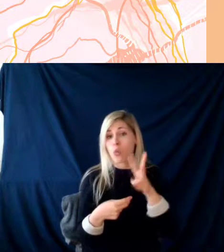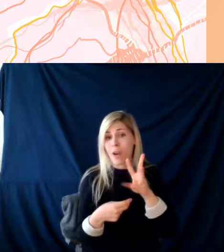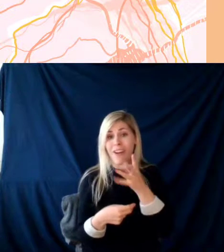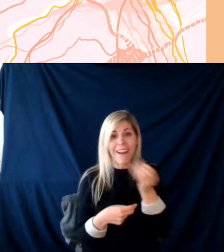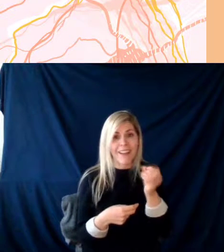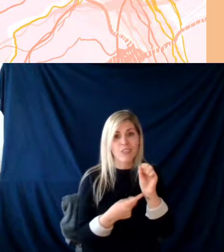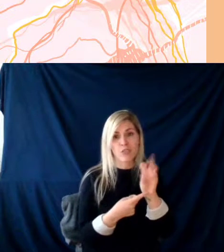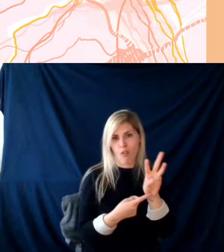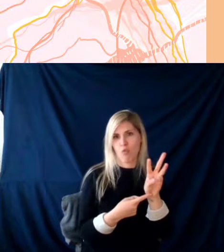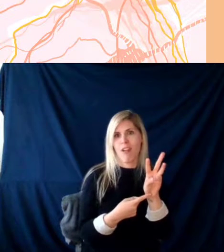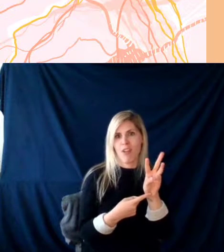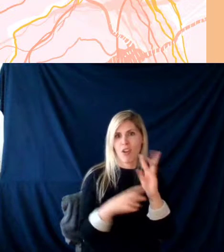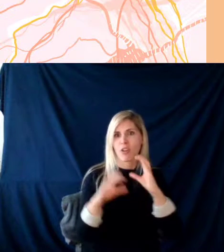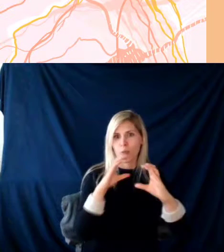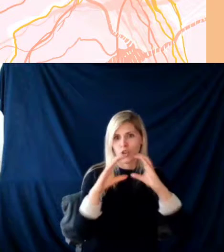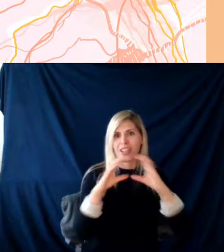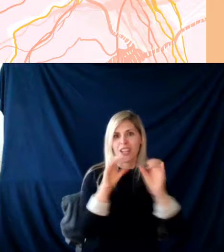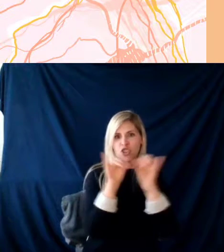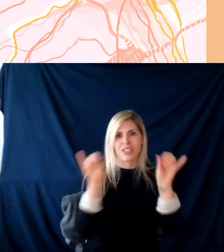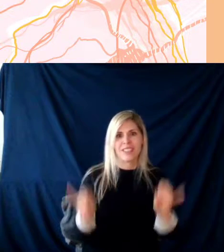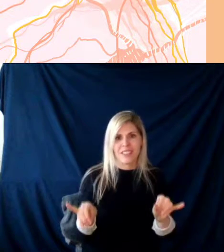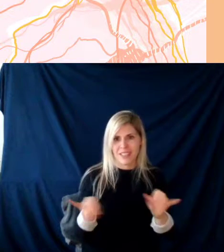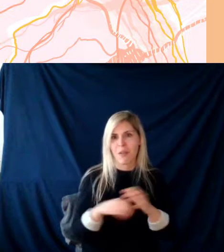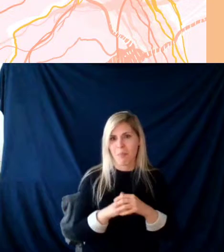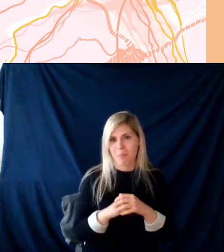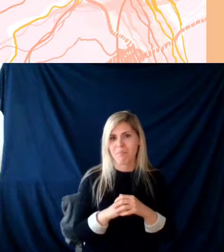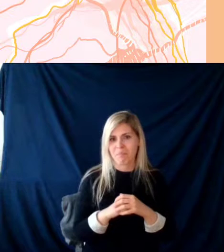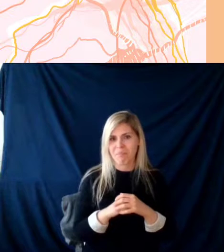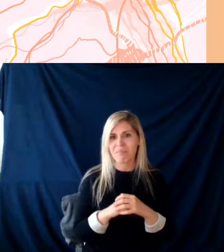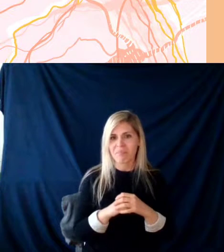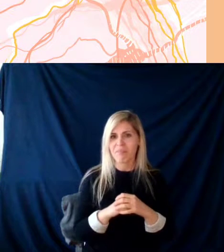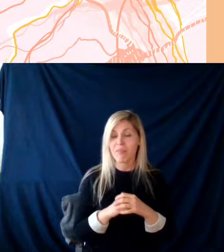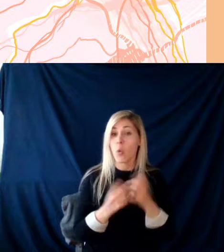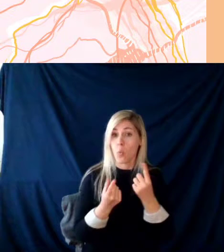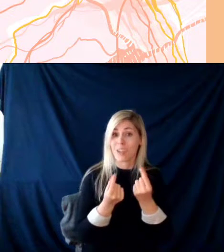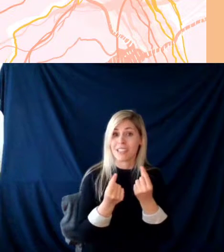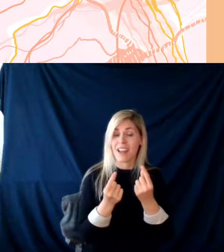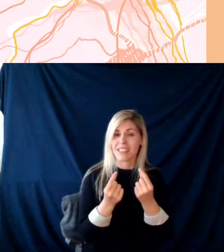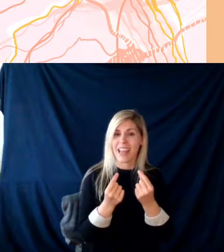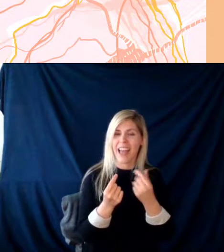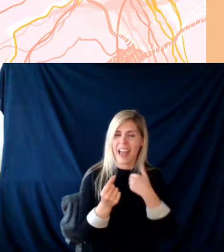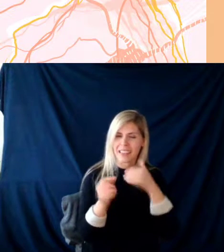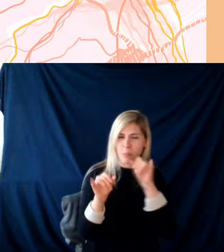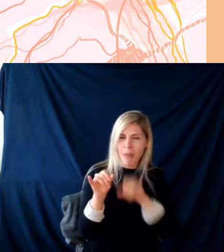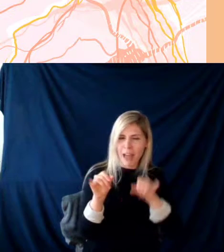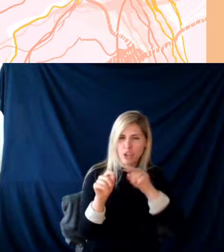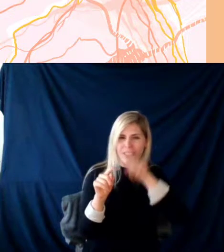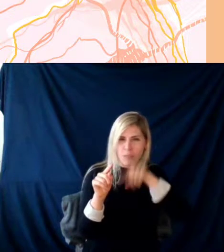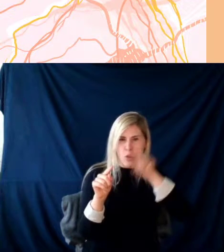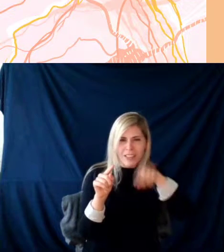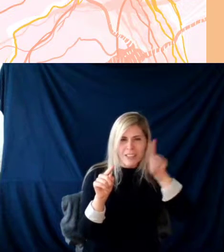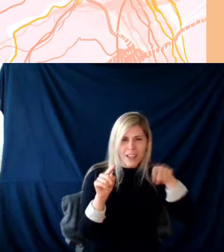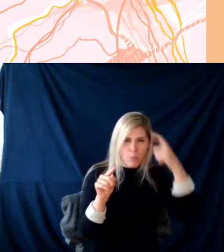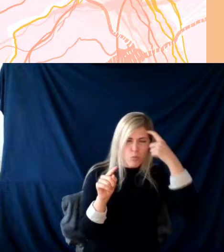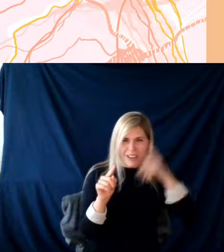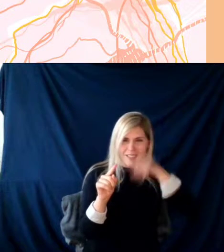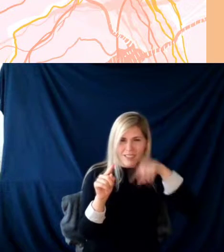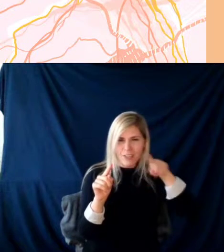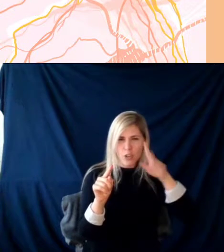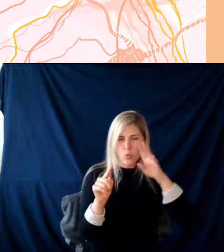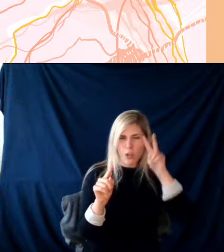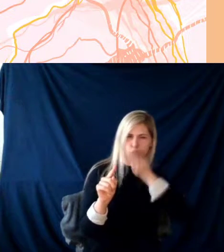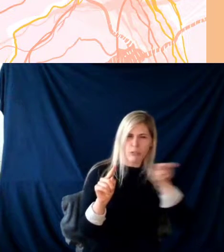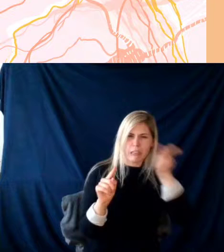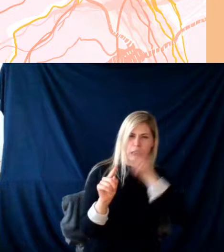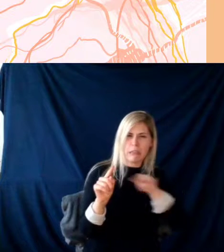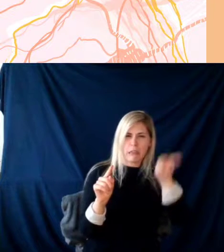hardware and software communication system that can read a certain set of patterns in brain signals and